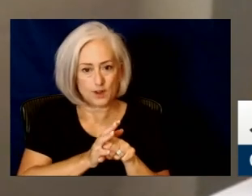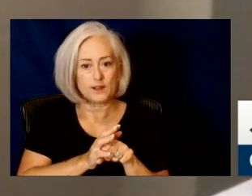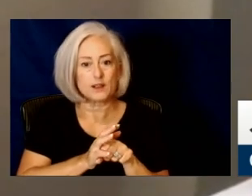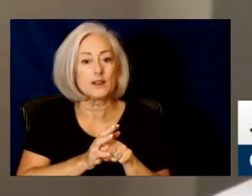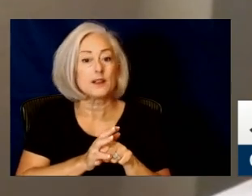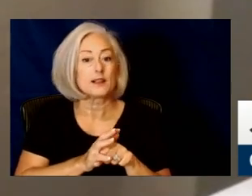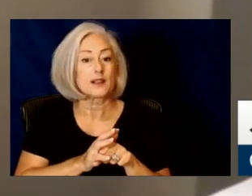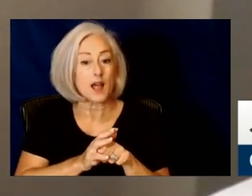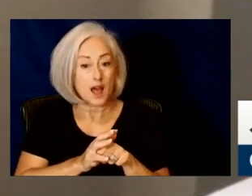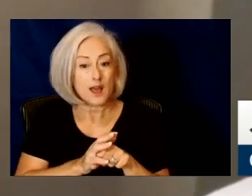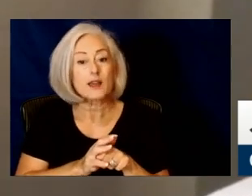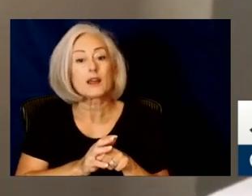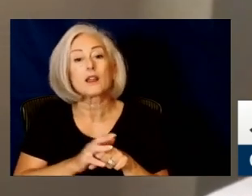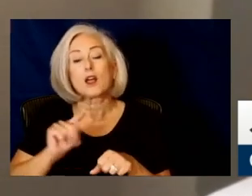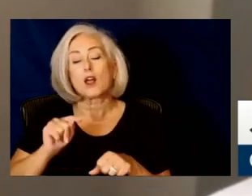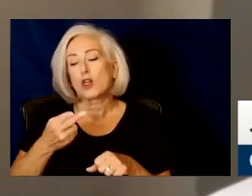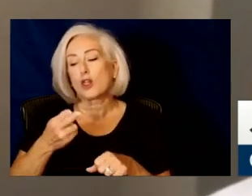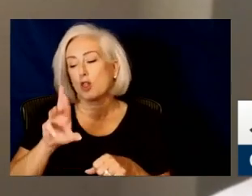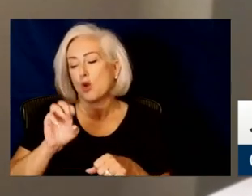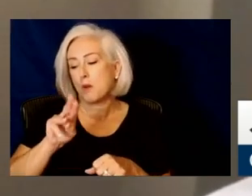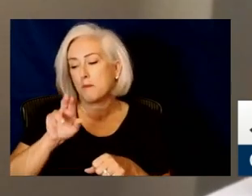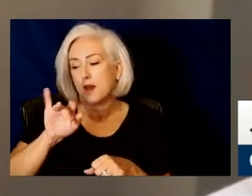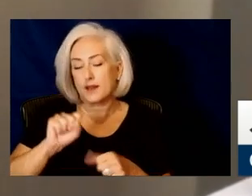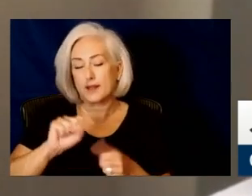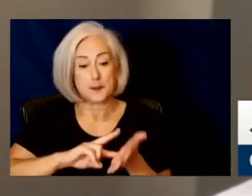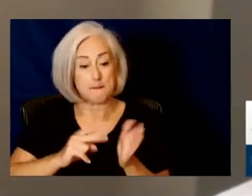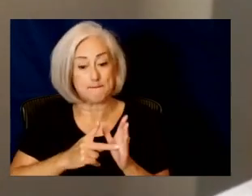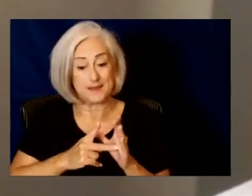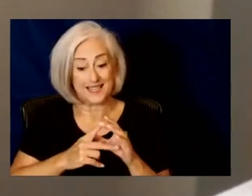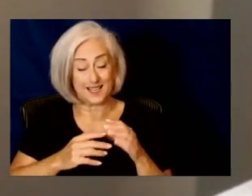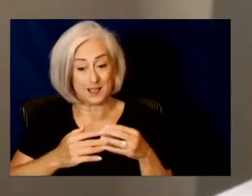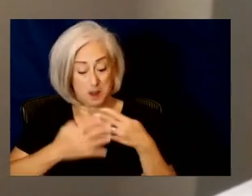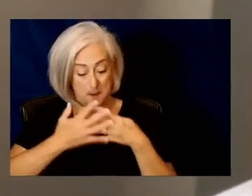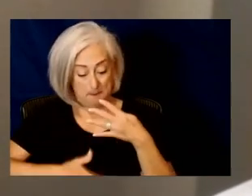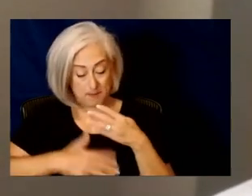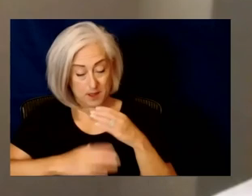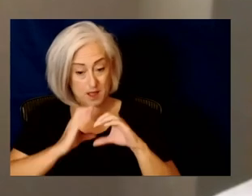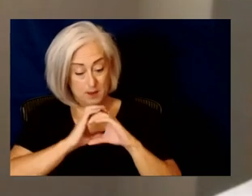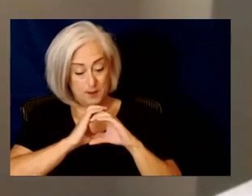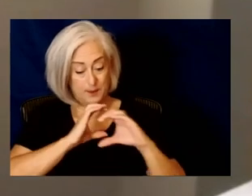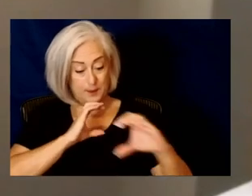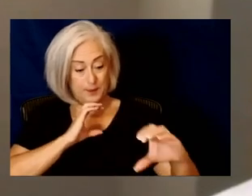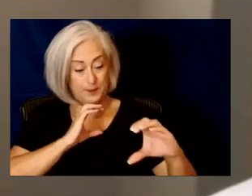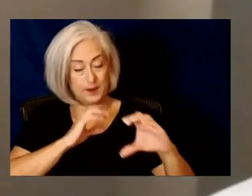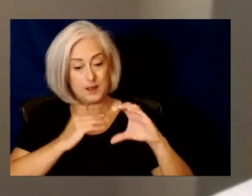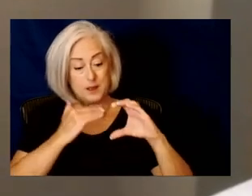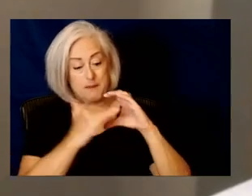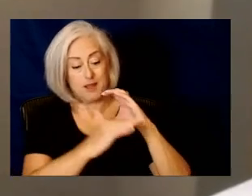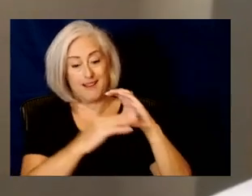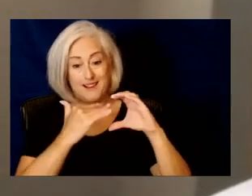thrombotic issues or clotting and the complications of blood clotting, some rare